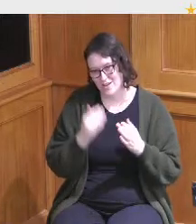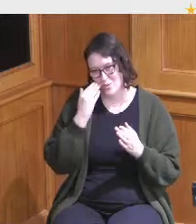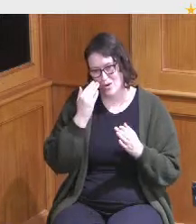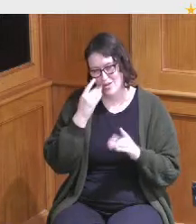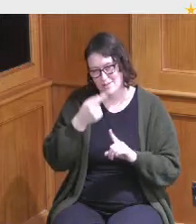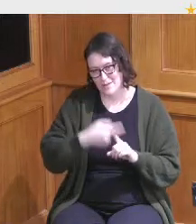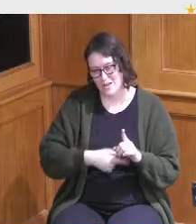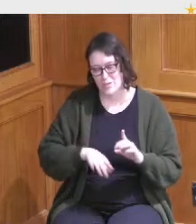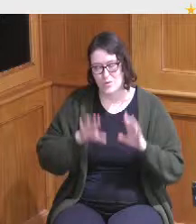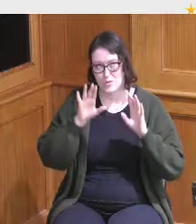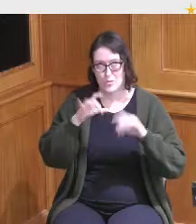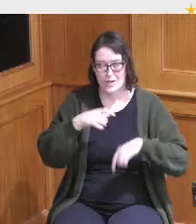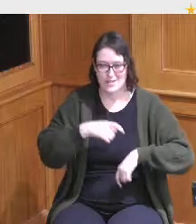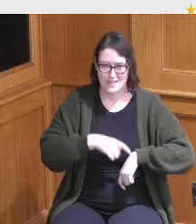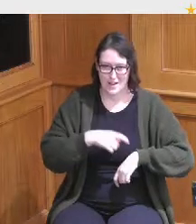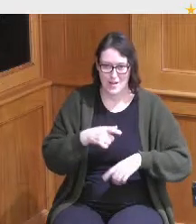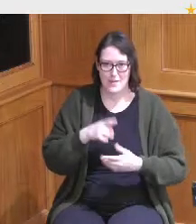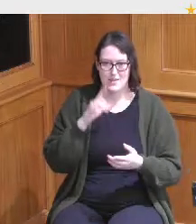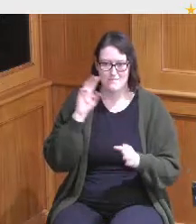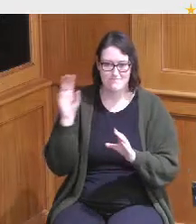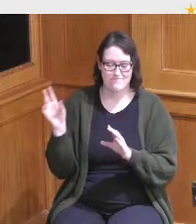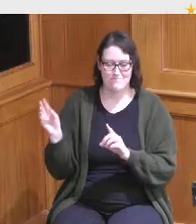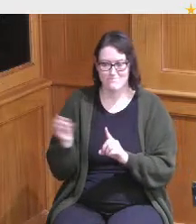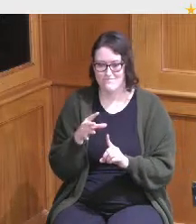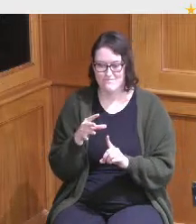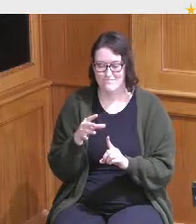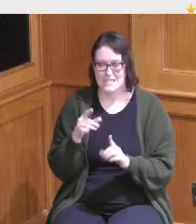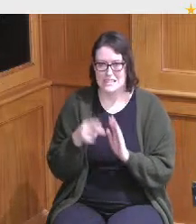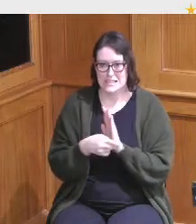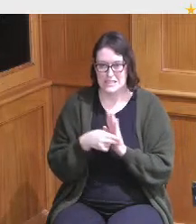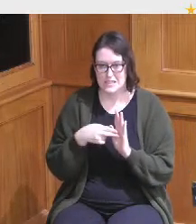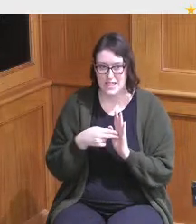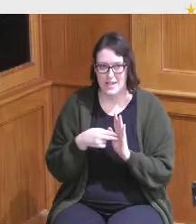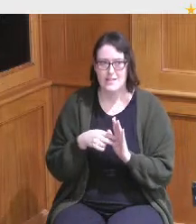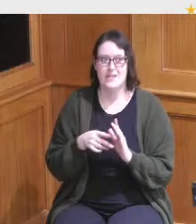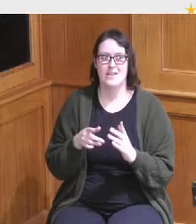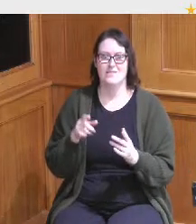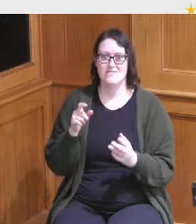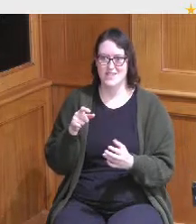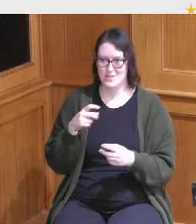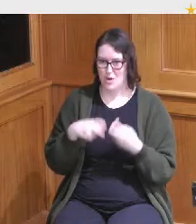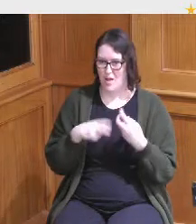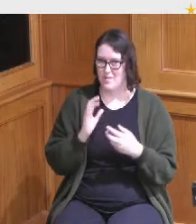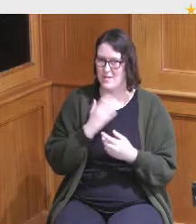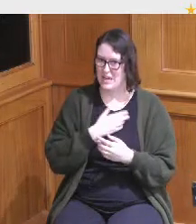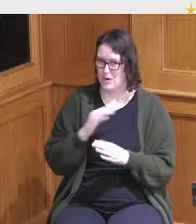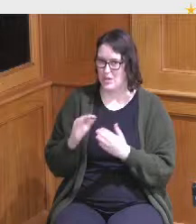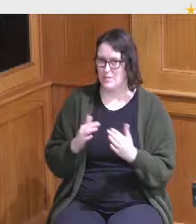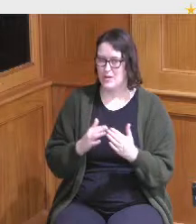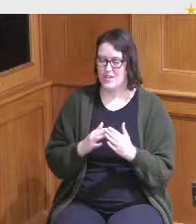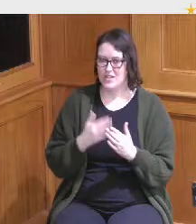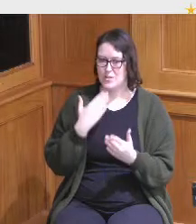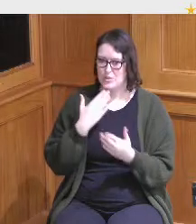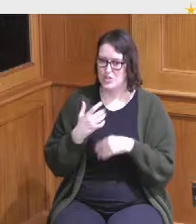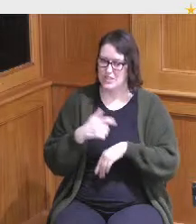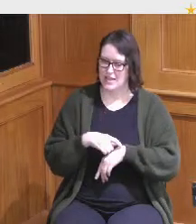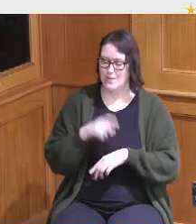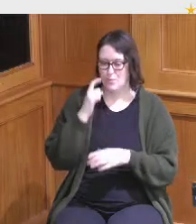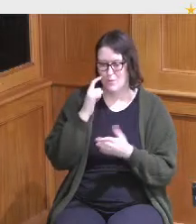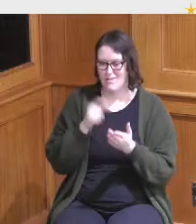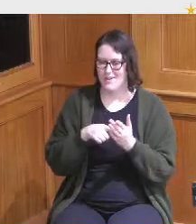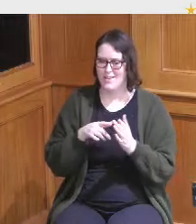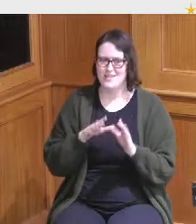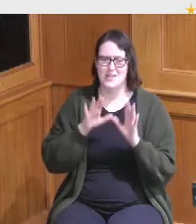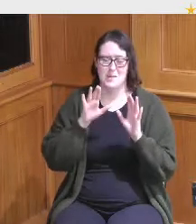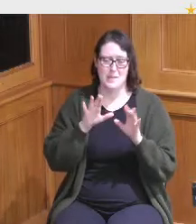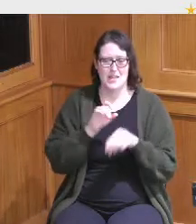us to bring light to the issue of infant mortality and maternal and infant health in our community, and a fantastic time to recognize all the work